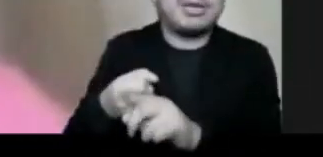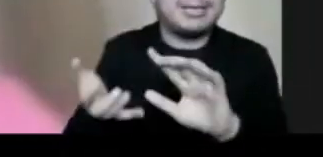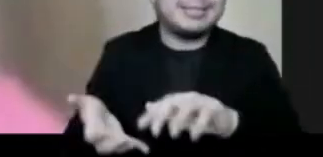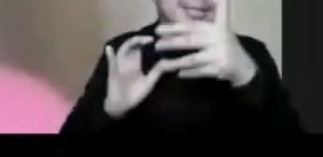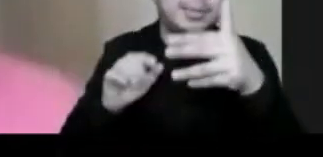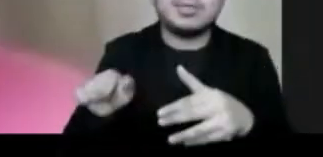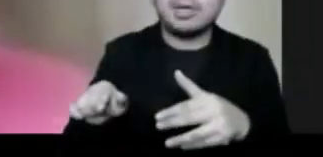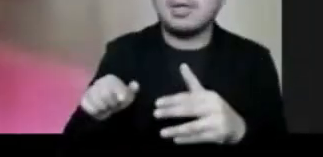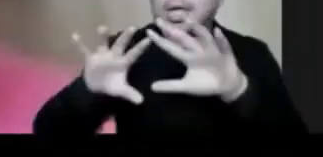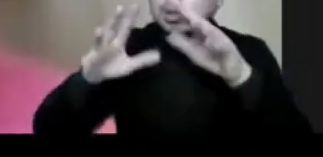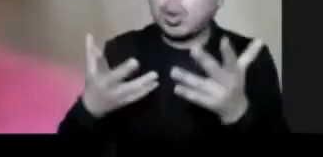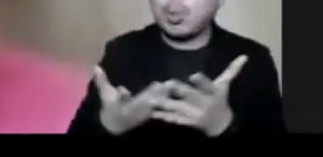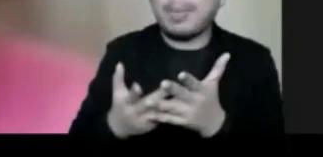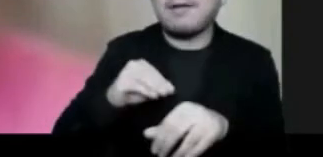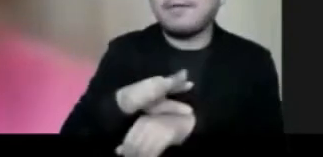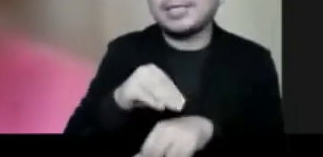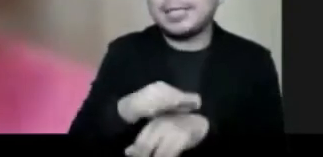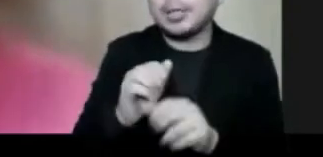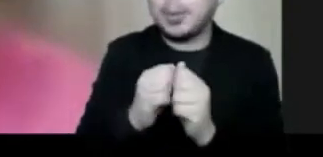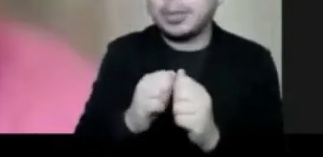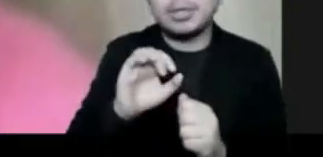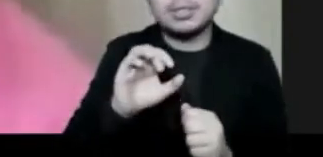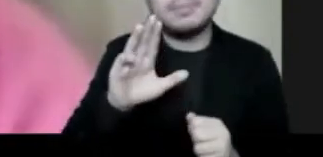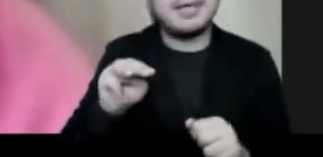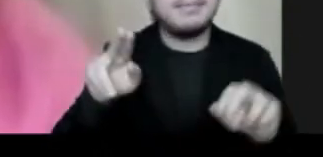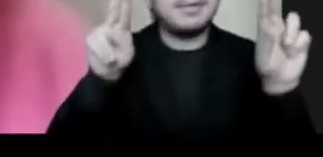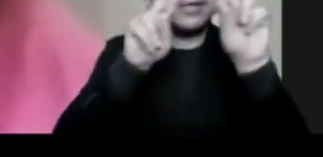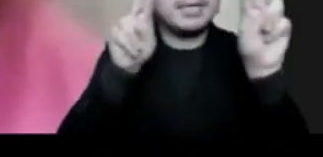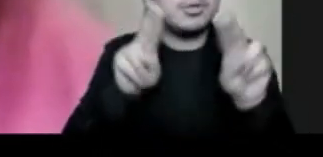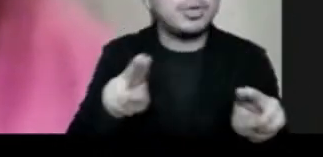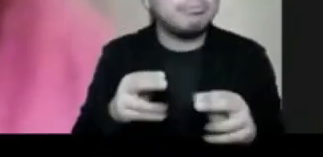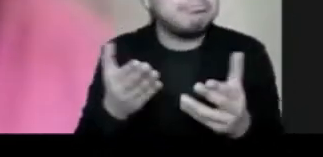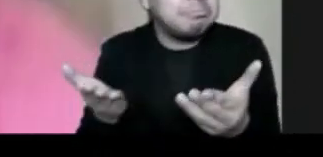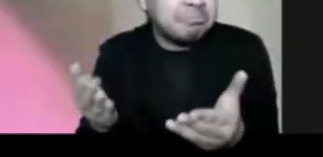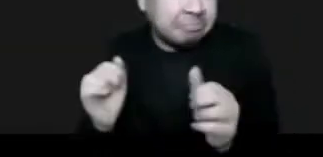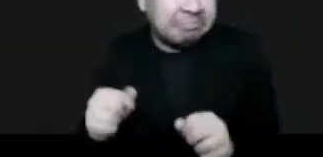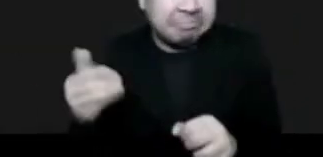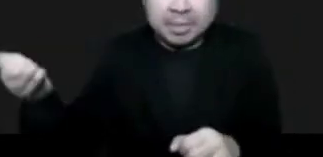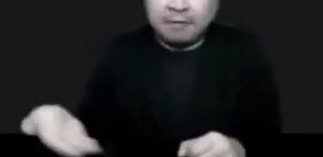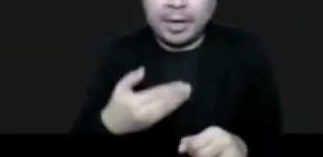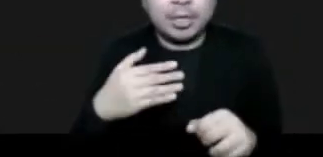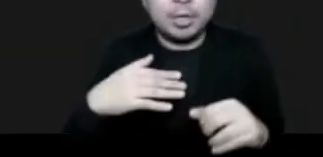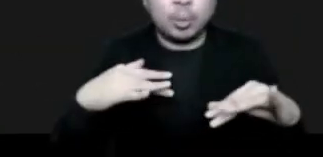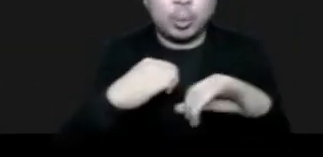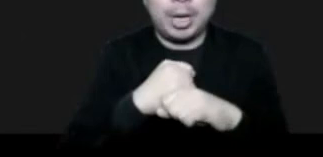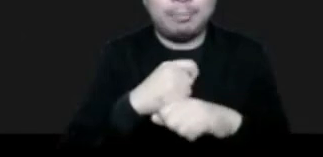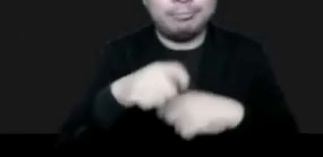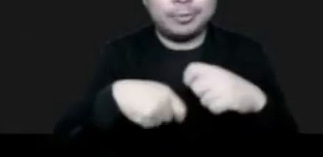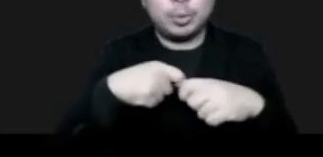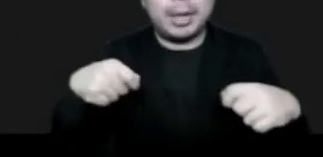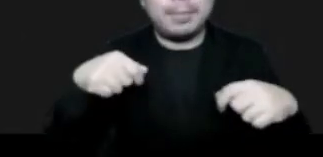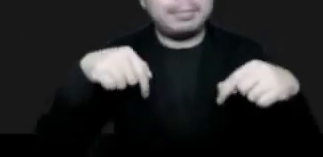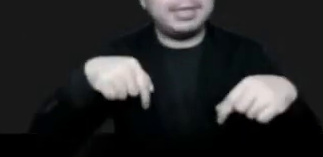International. Mr. Talal, would you like to wrap up this session, please? Thank you, Narmeen. Good day,